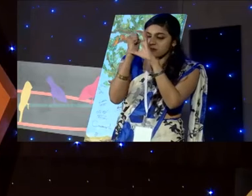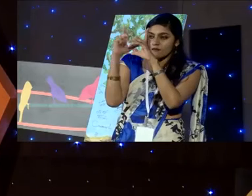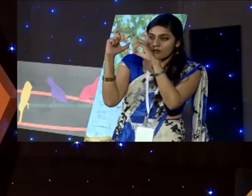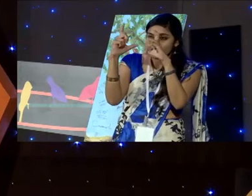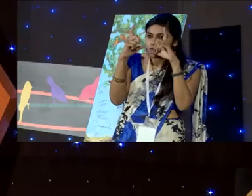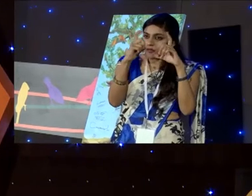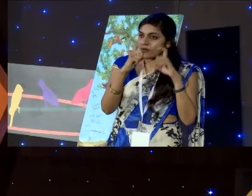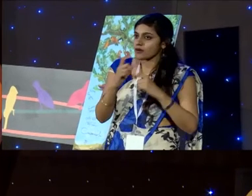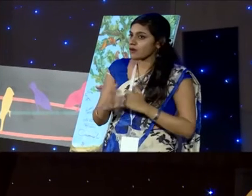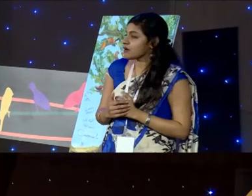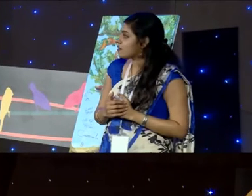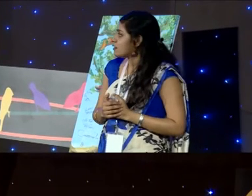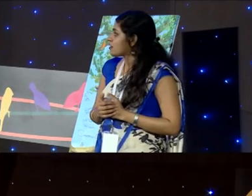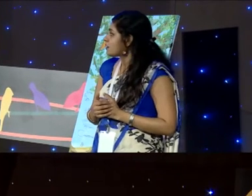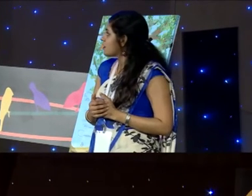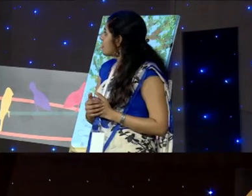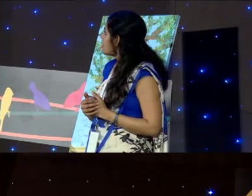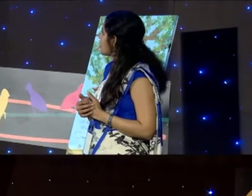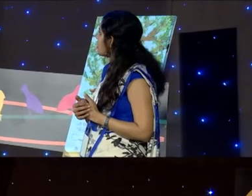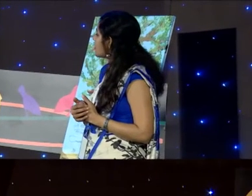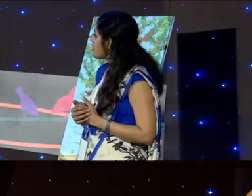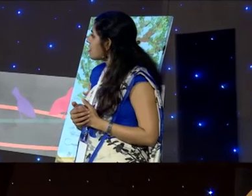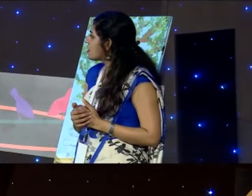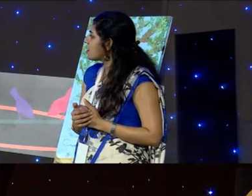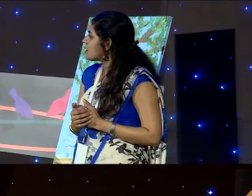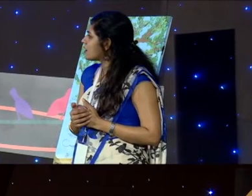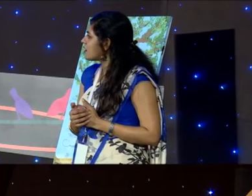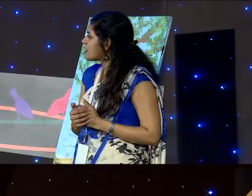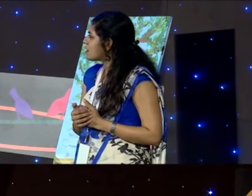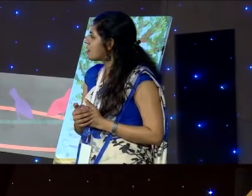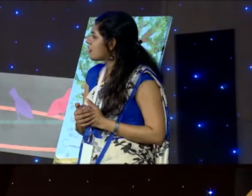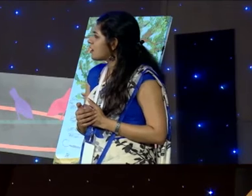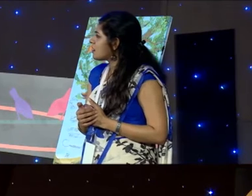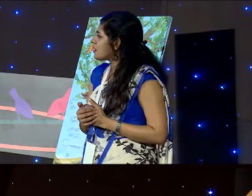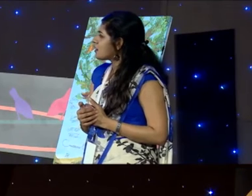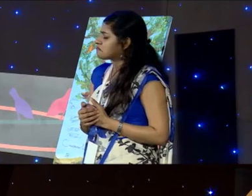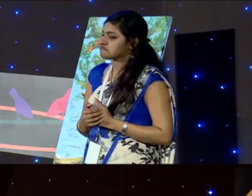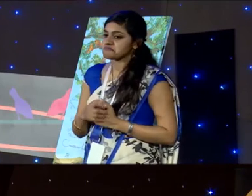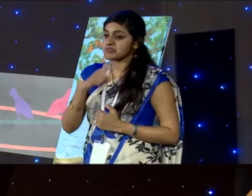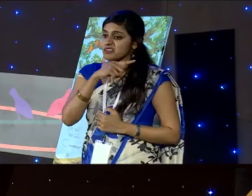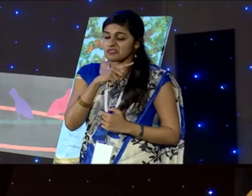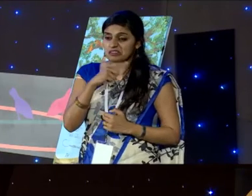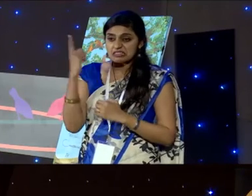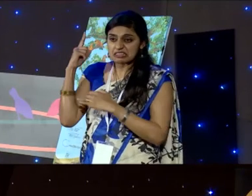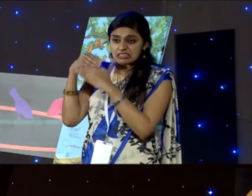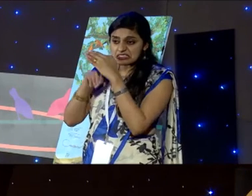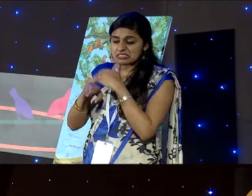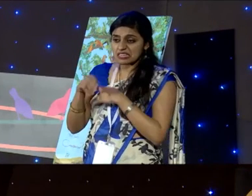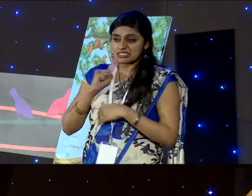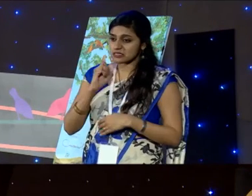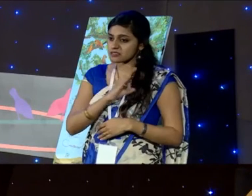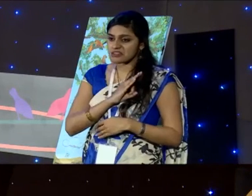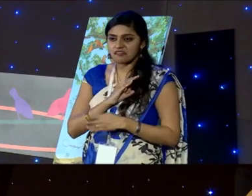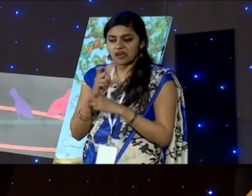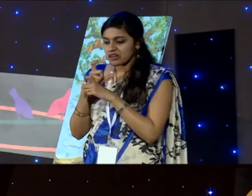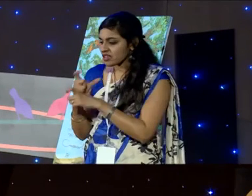which revealed that the staff in the care home were showing the opposite of care. They were showing cruelty to people